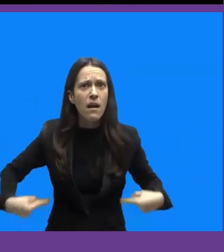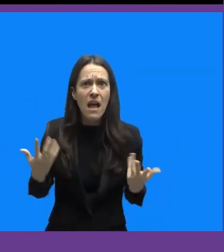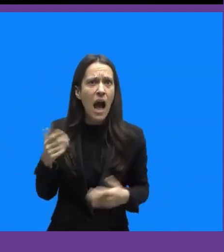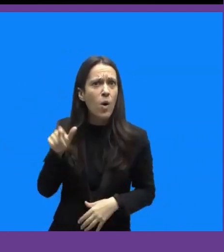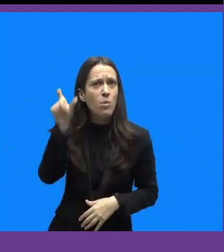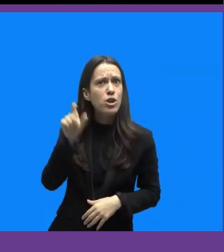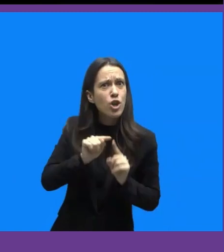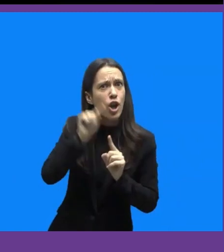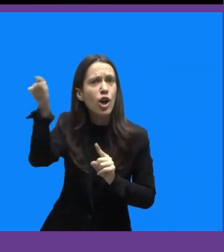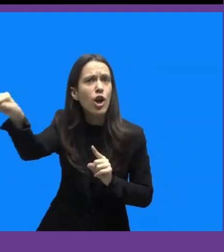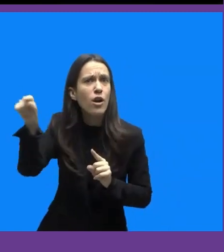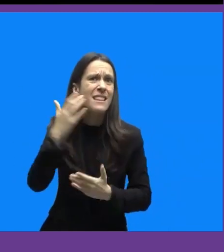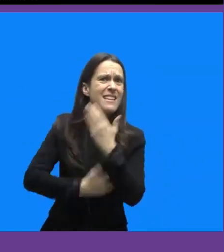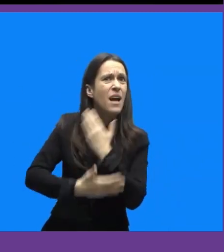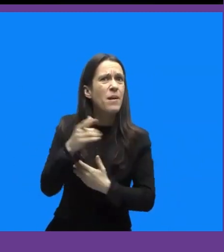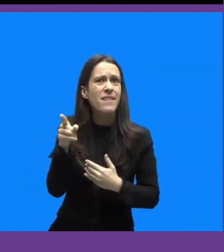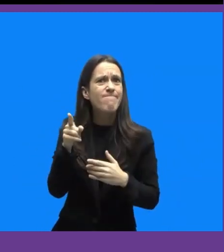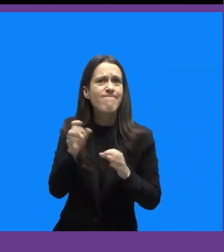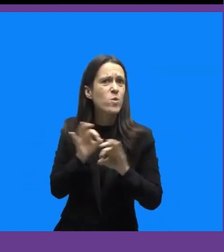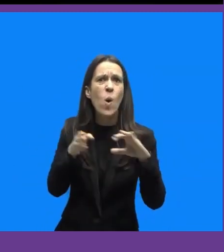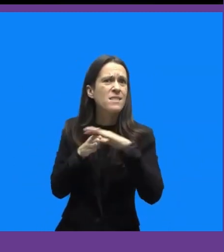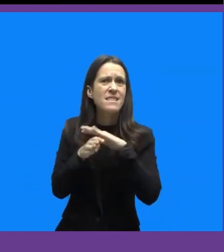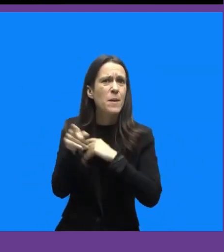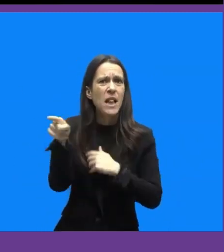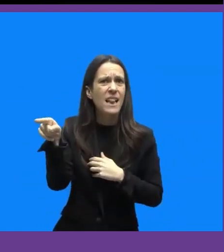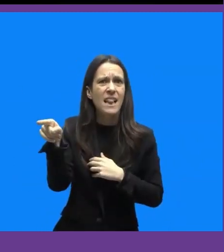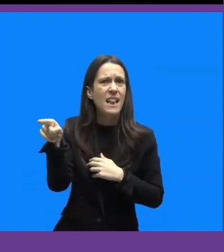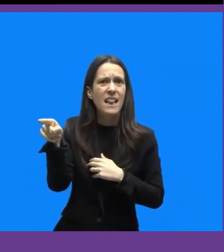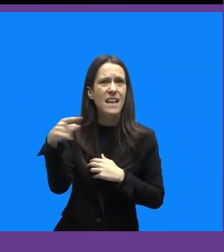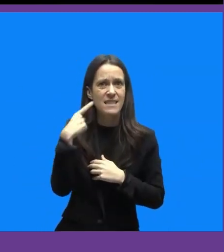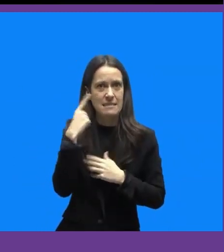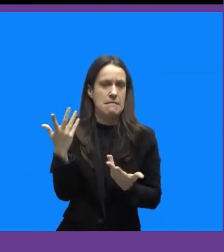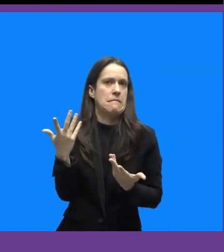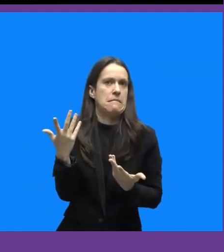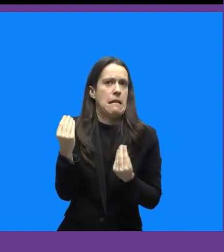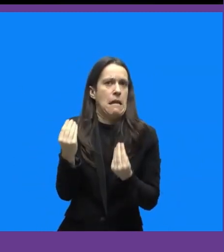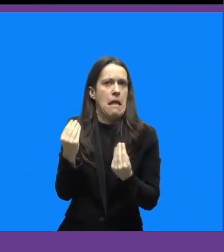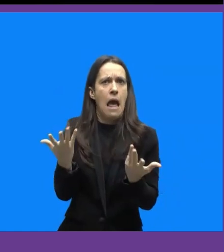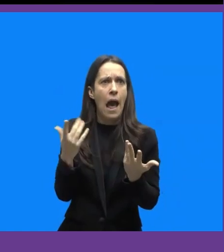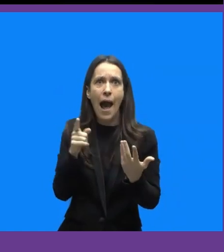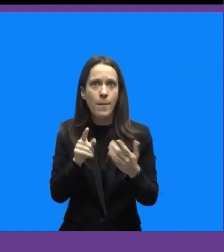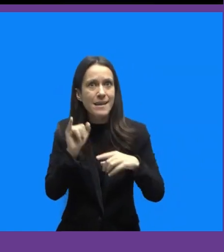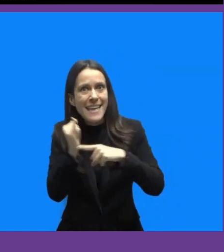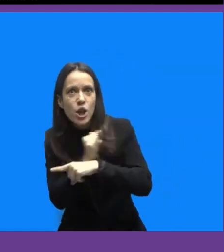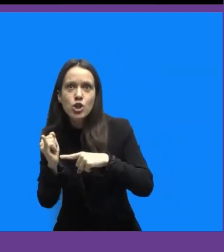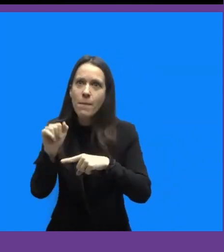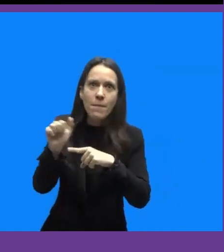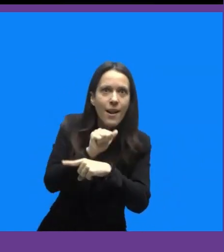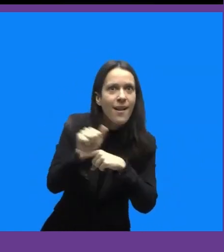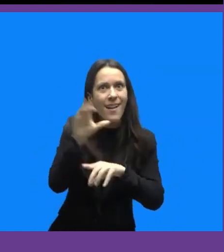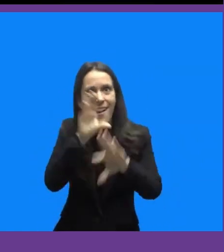students with disabilities, that they don't have to think about going to university straight off. They can go through an apprenticeship program.